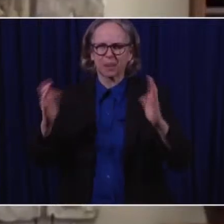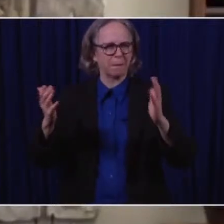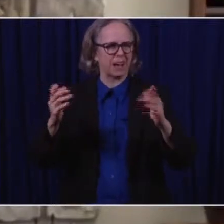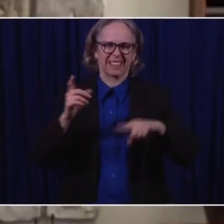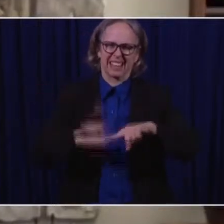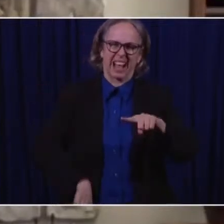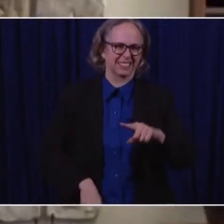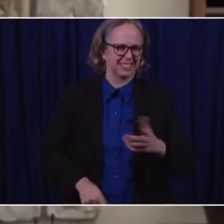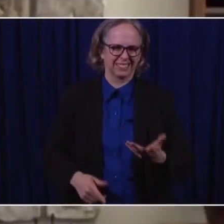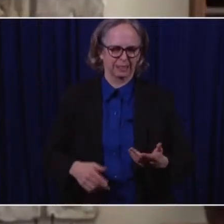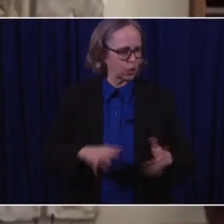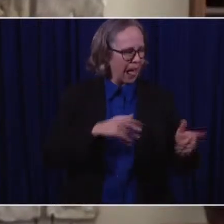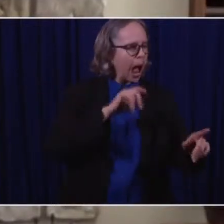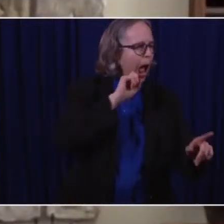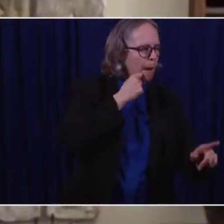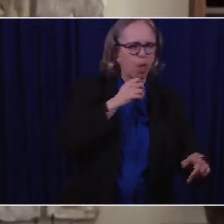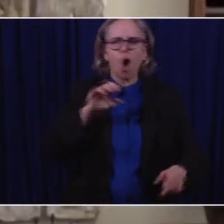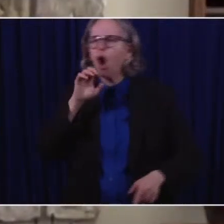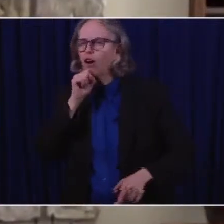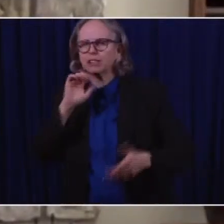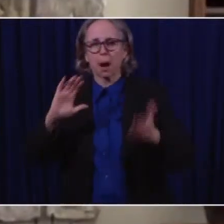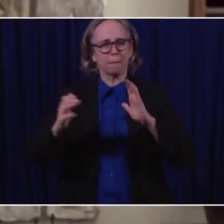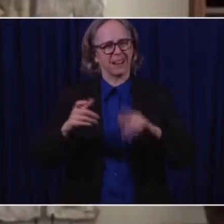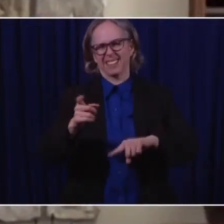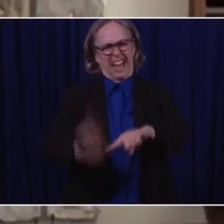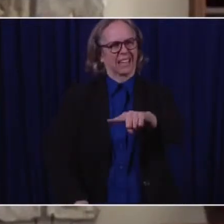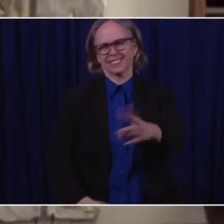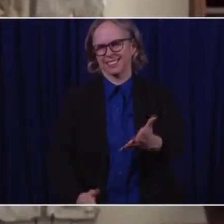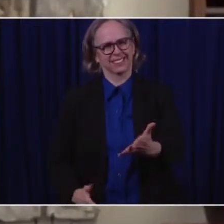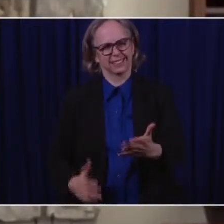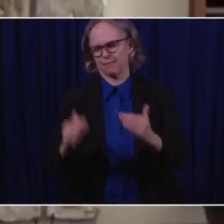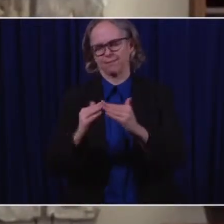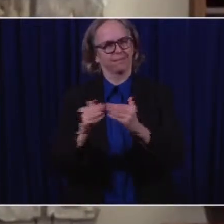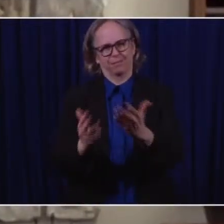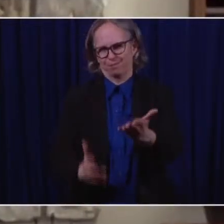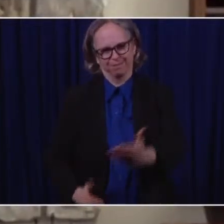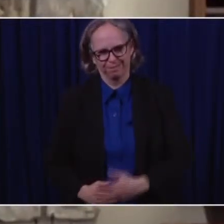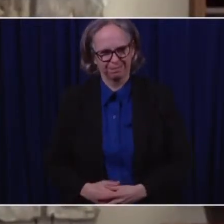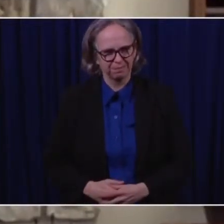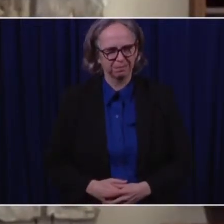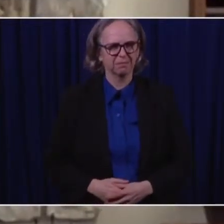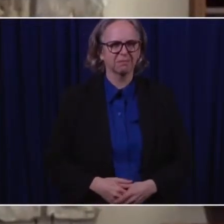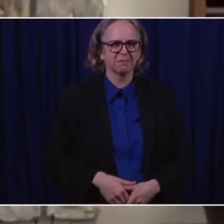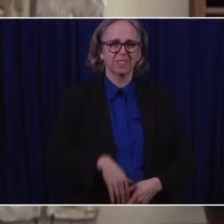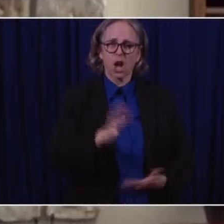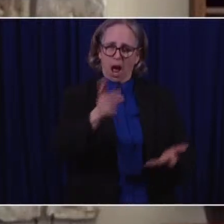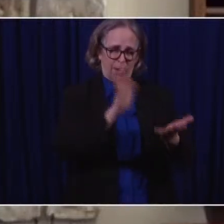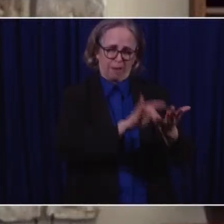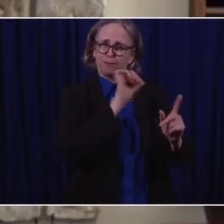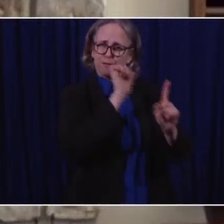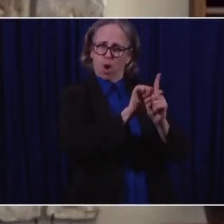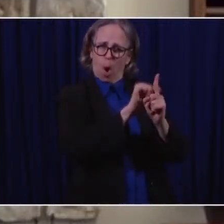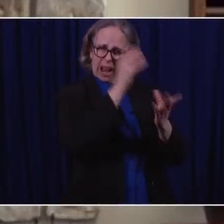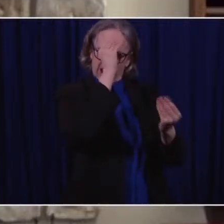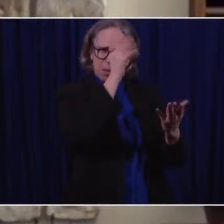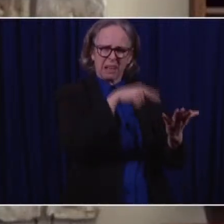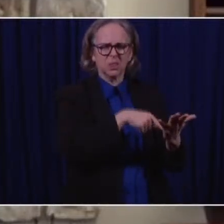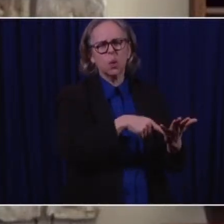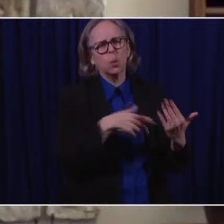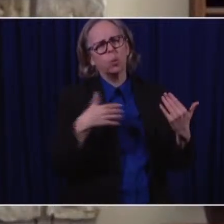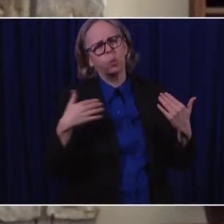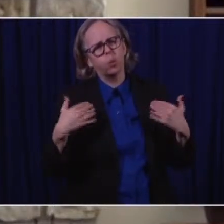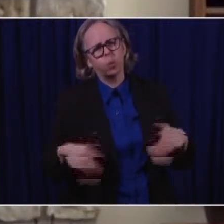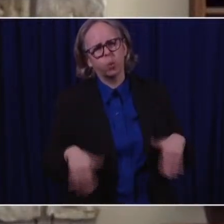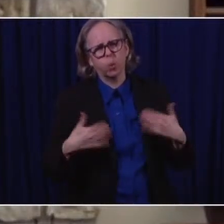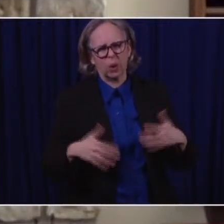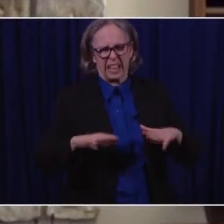have to deal with. People in the public sector have to deal with. It's a very different world than it was 5 years ago or 10 years ago. But as far as the health department,